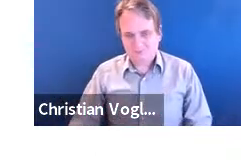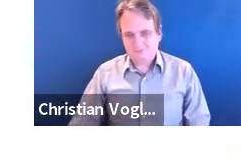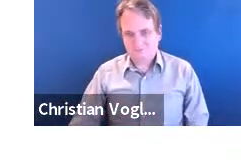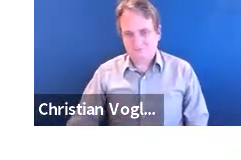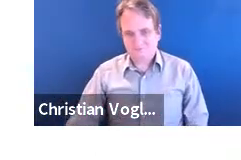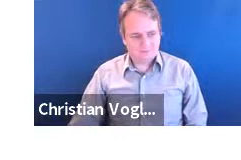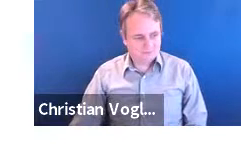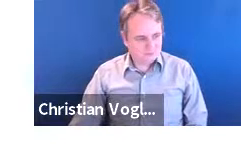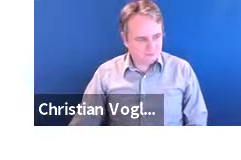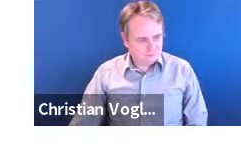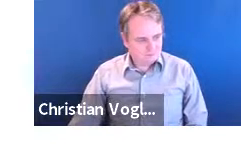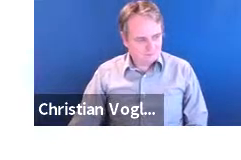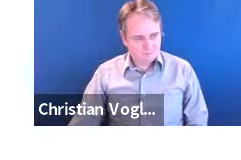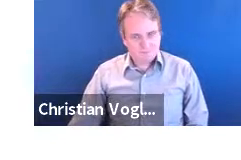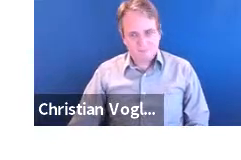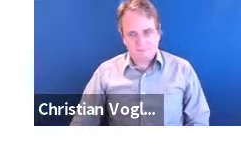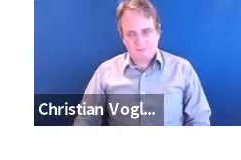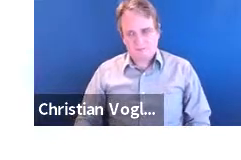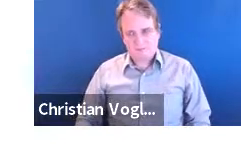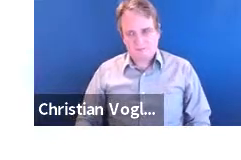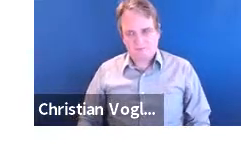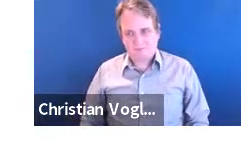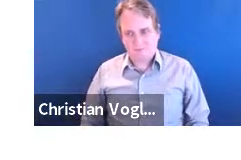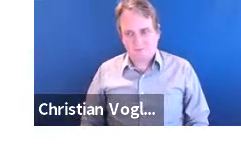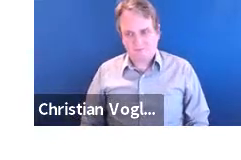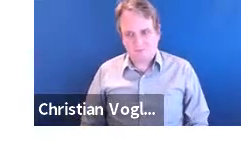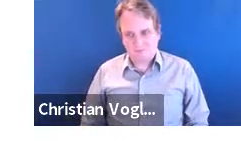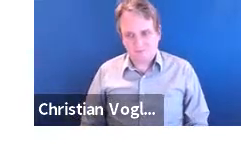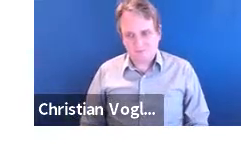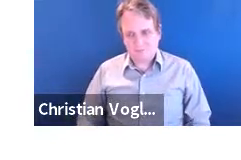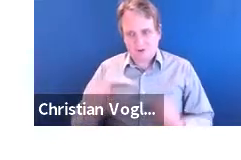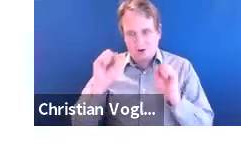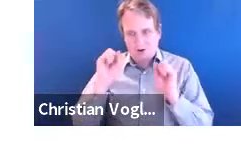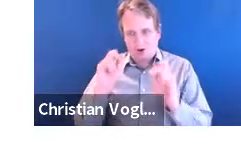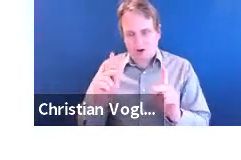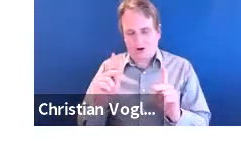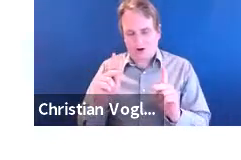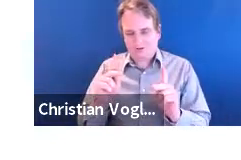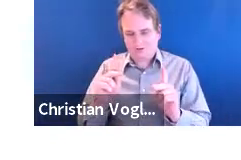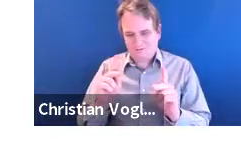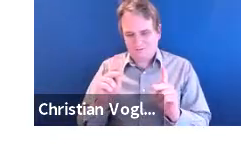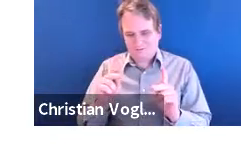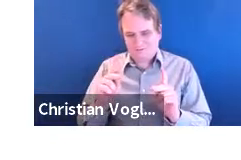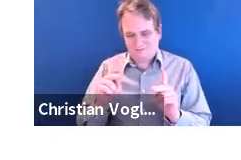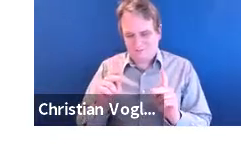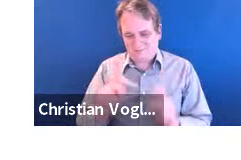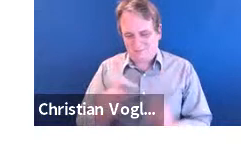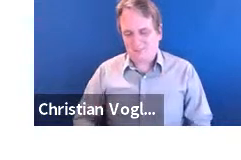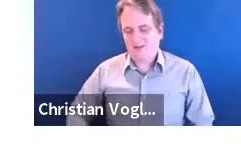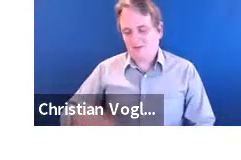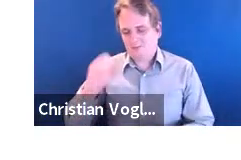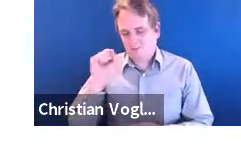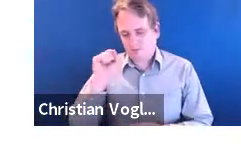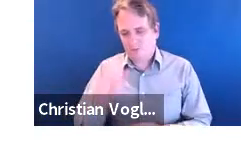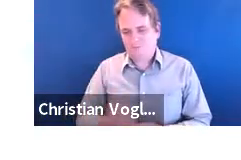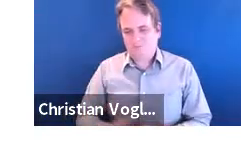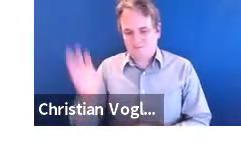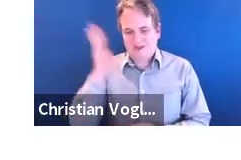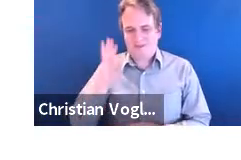we're looking at, but also to stress the need that we do need specific research on deaf and hard of hearing people's experiences.